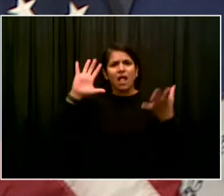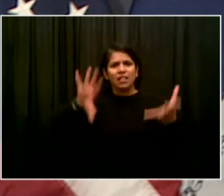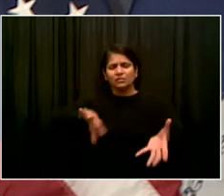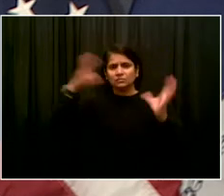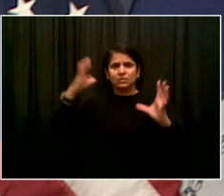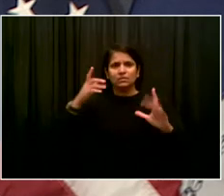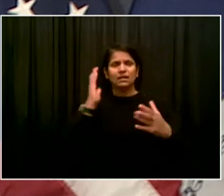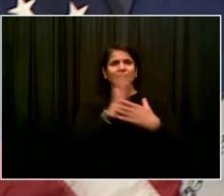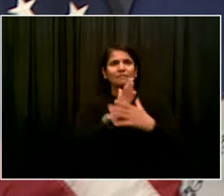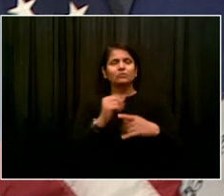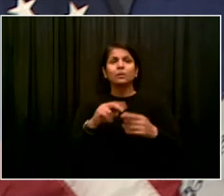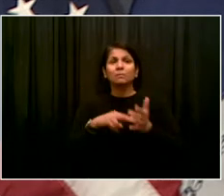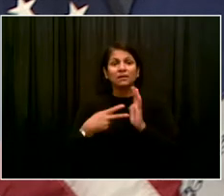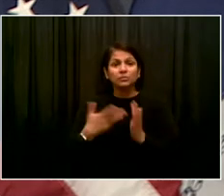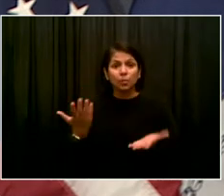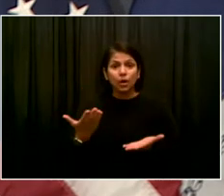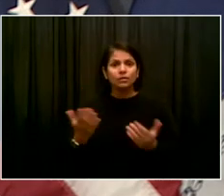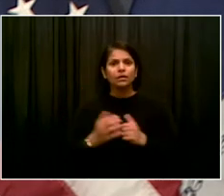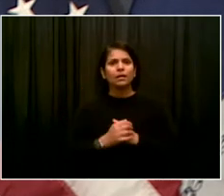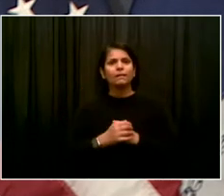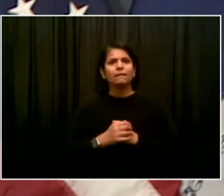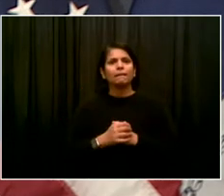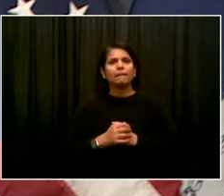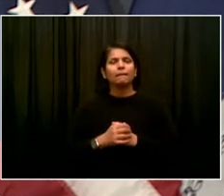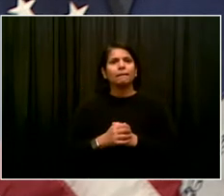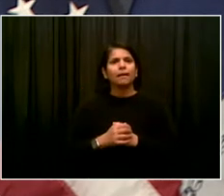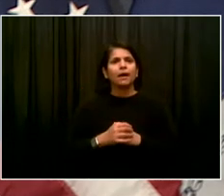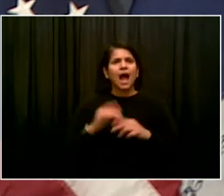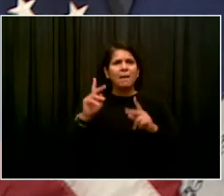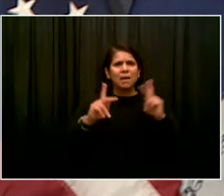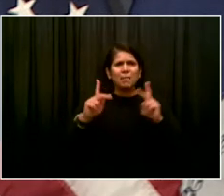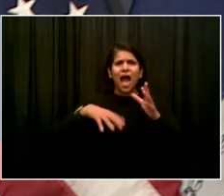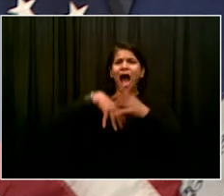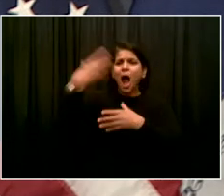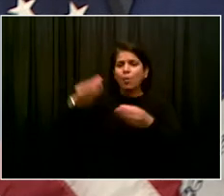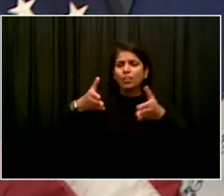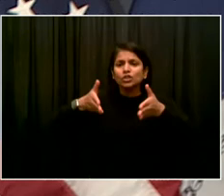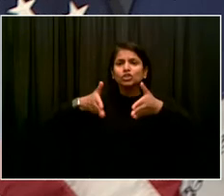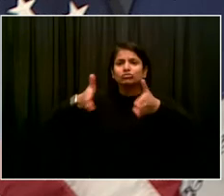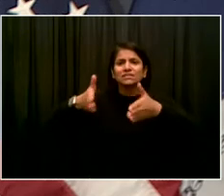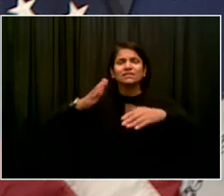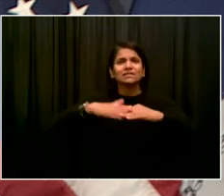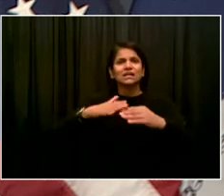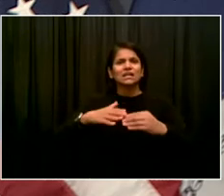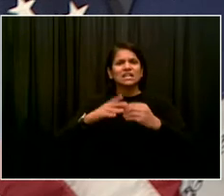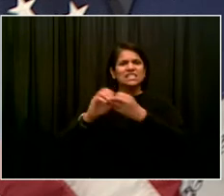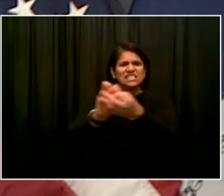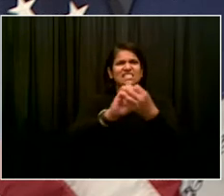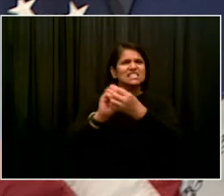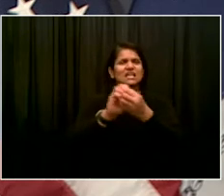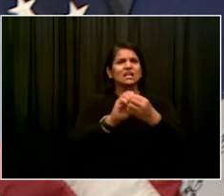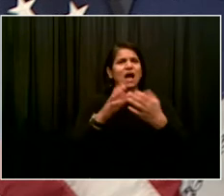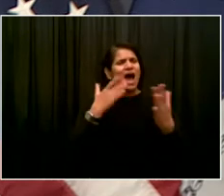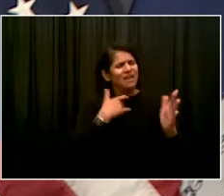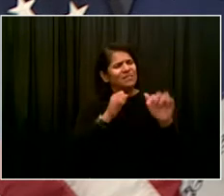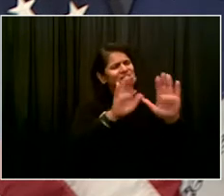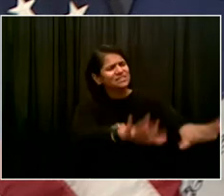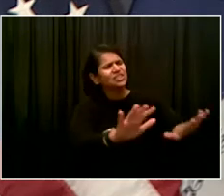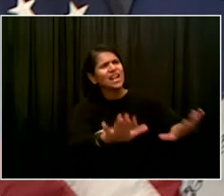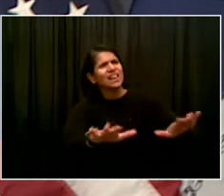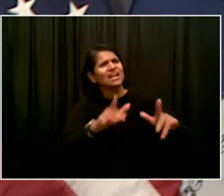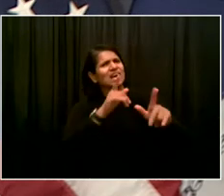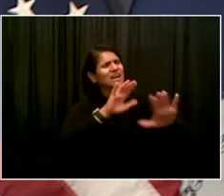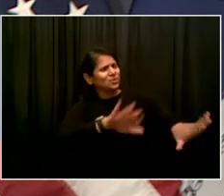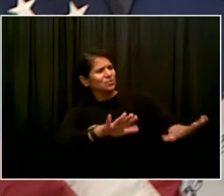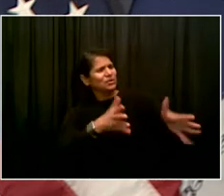violent situations, talking about two guys, you know, with knives who might be about to start a fight, and talking them down,